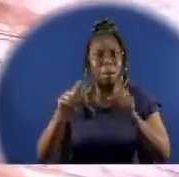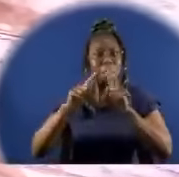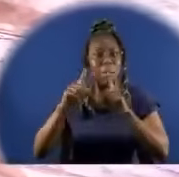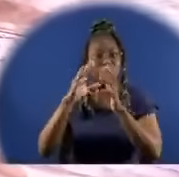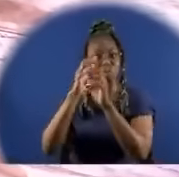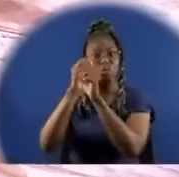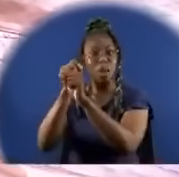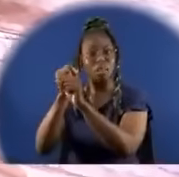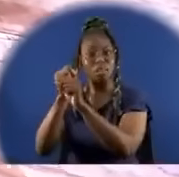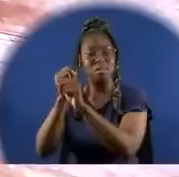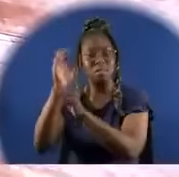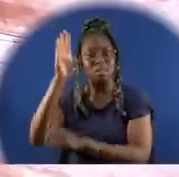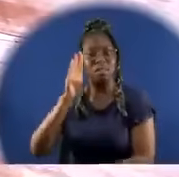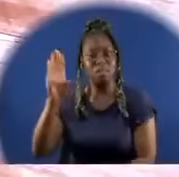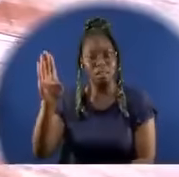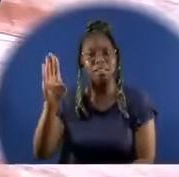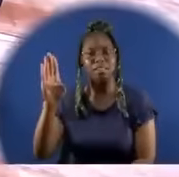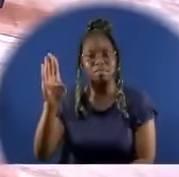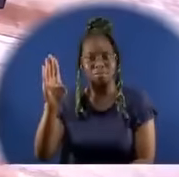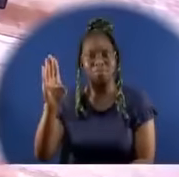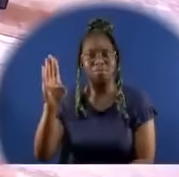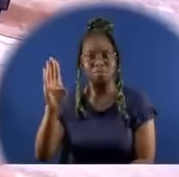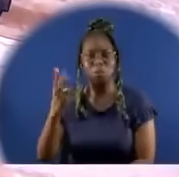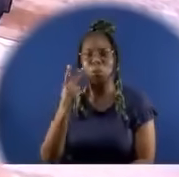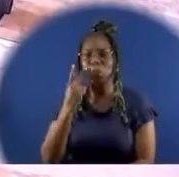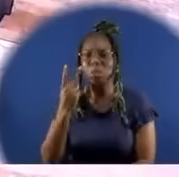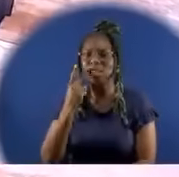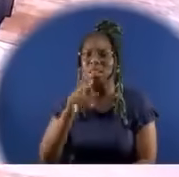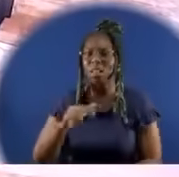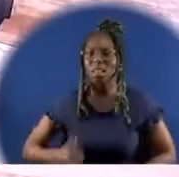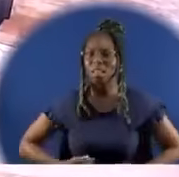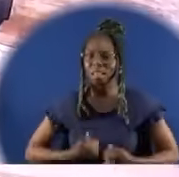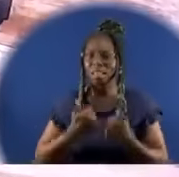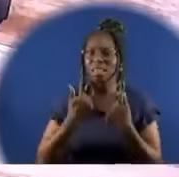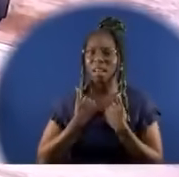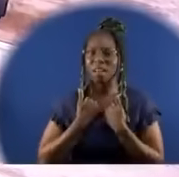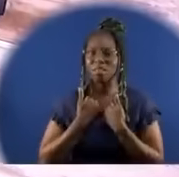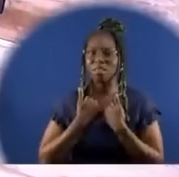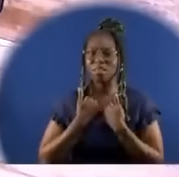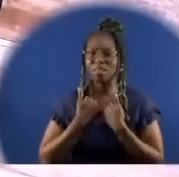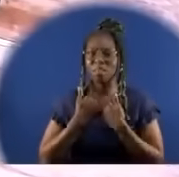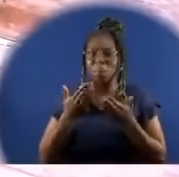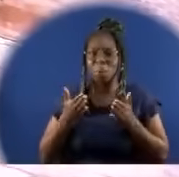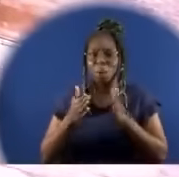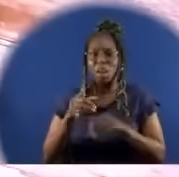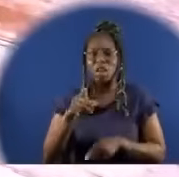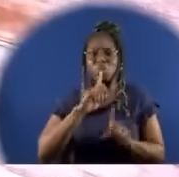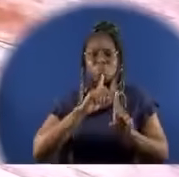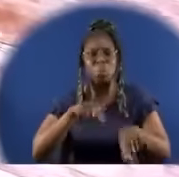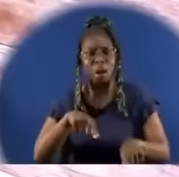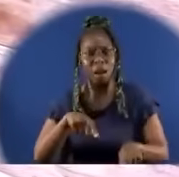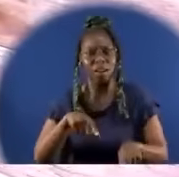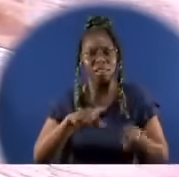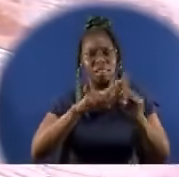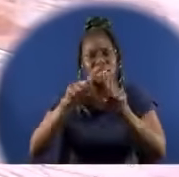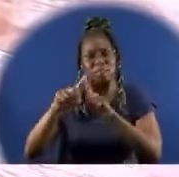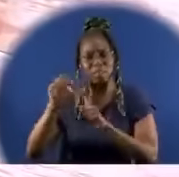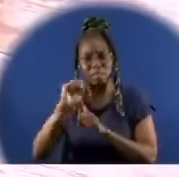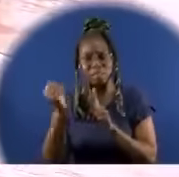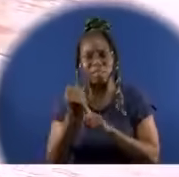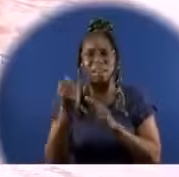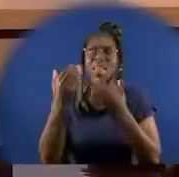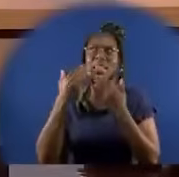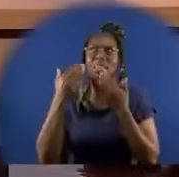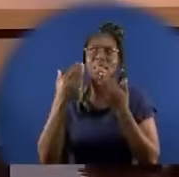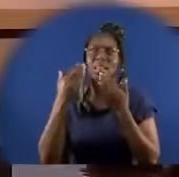to, it will radically redefine how you react to certain circumstances. I thank God for his word. I've got to